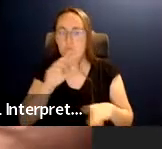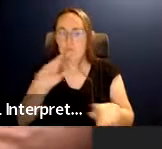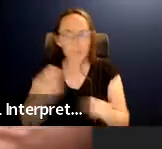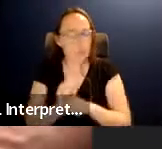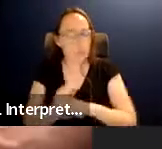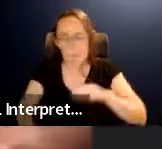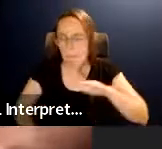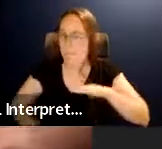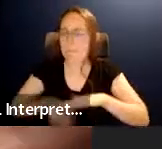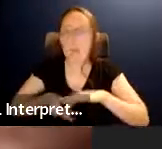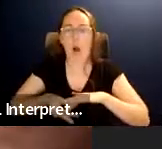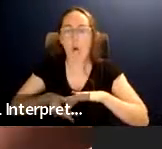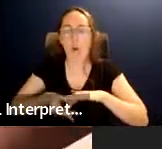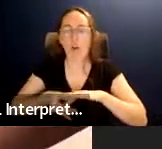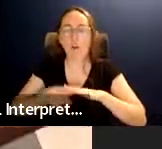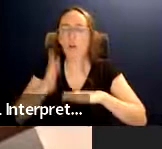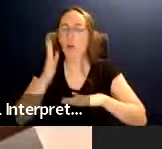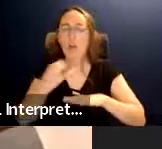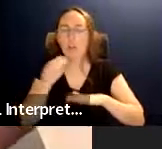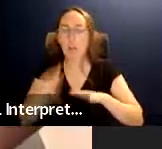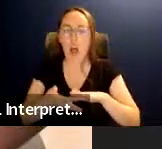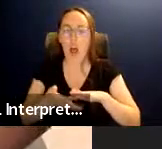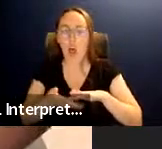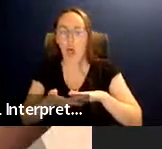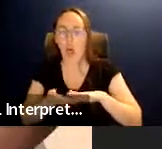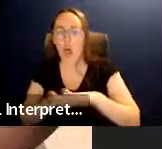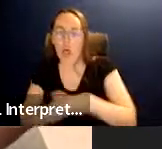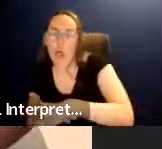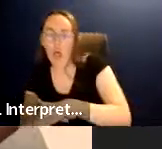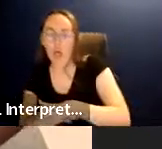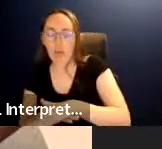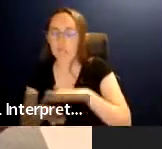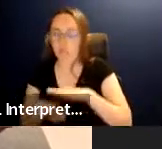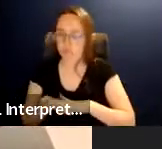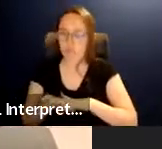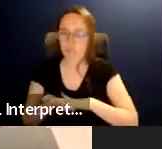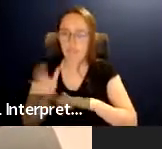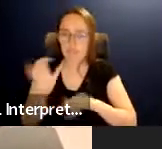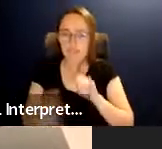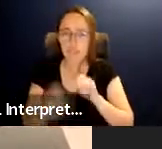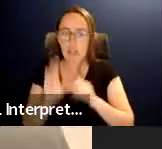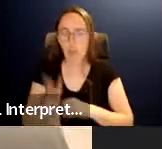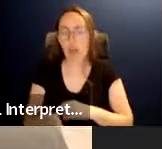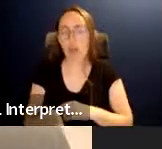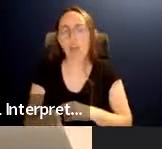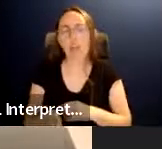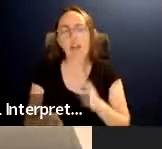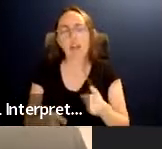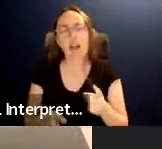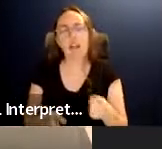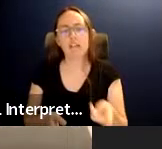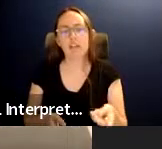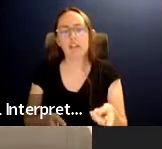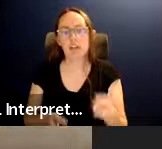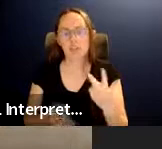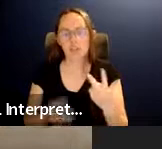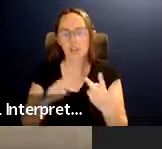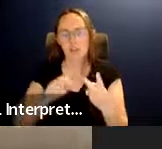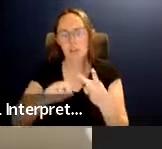so that it doesn't slide away. And there is this double-sided permanent foam mounting